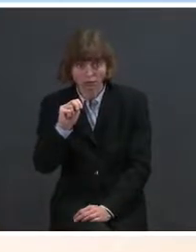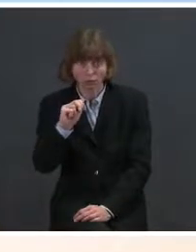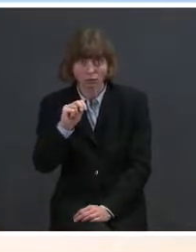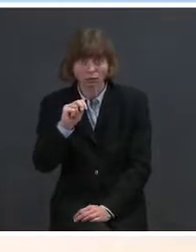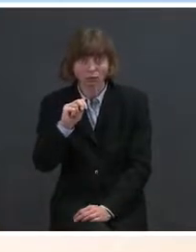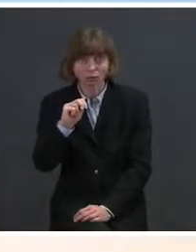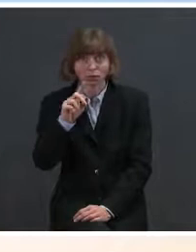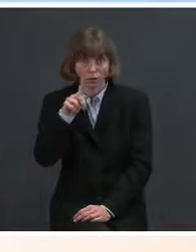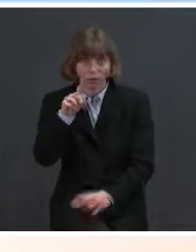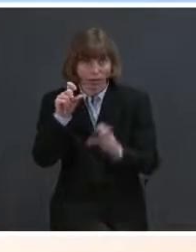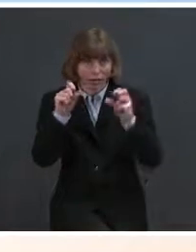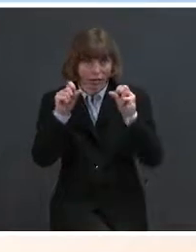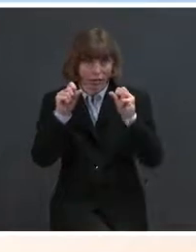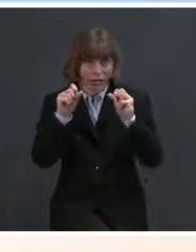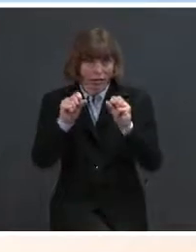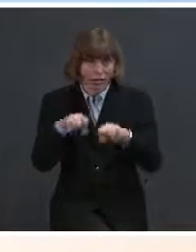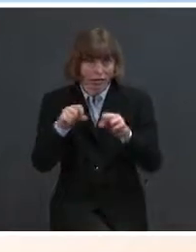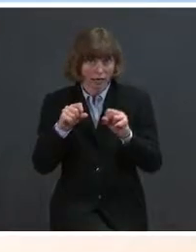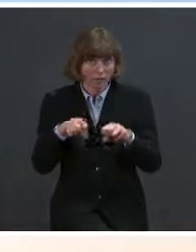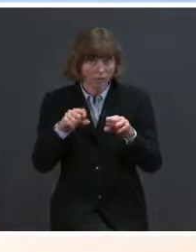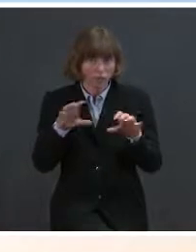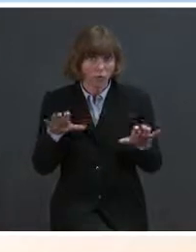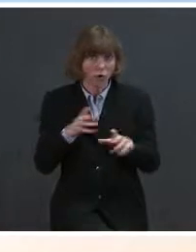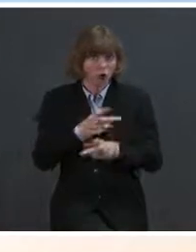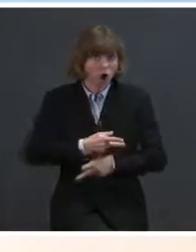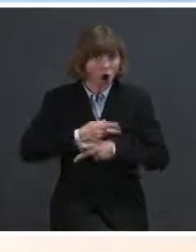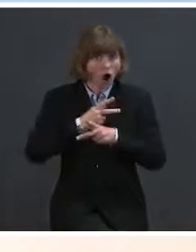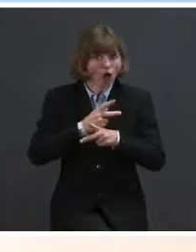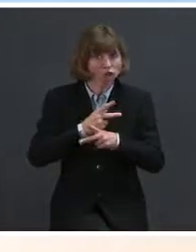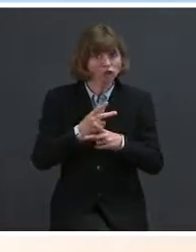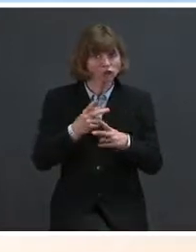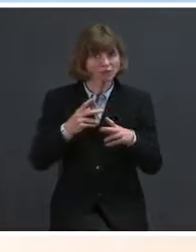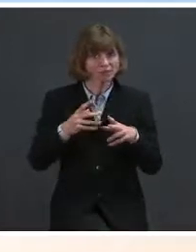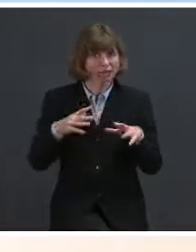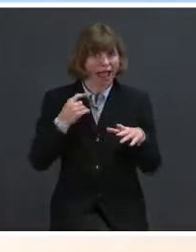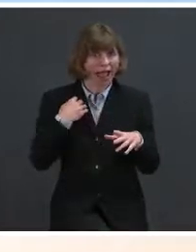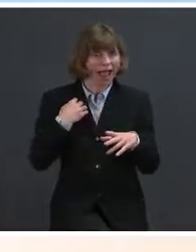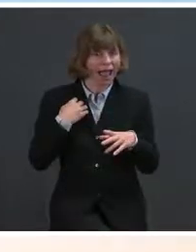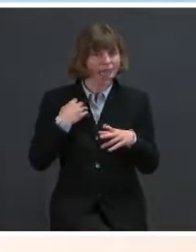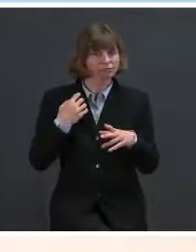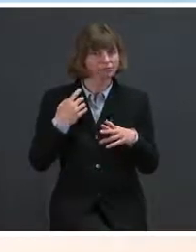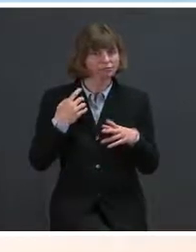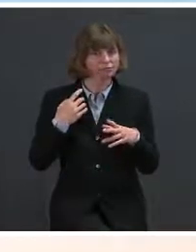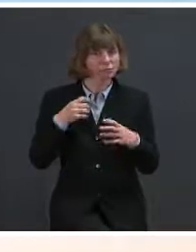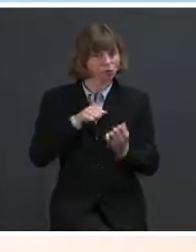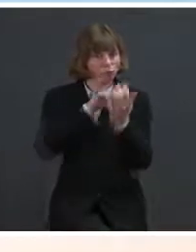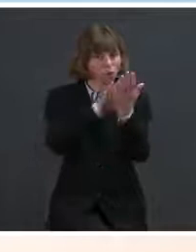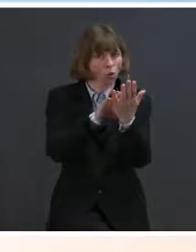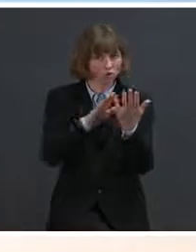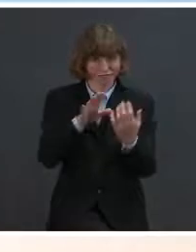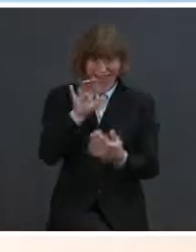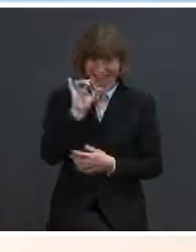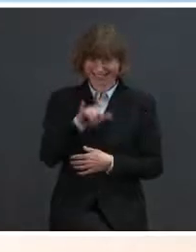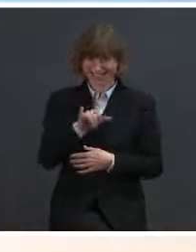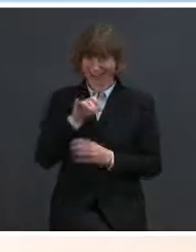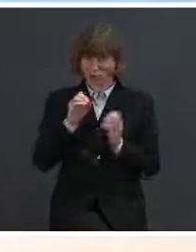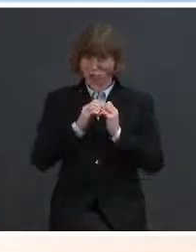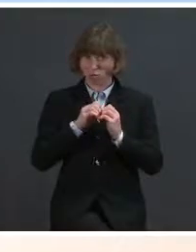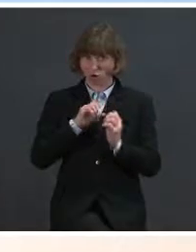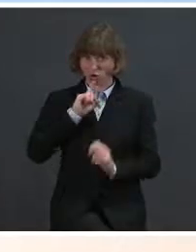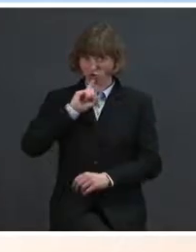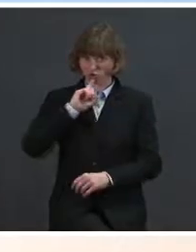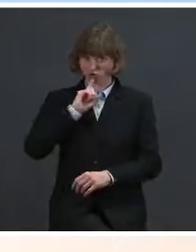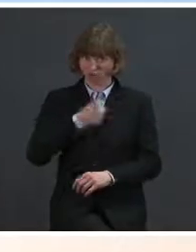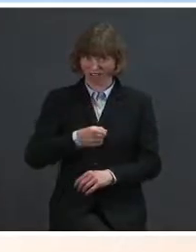he's taken a little more cautious, more conservative approach. What should we read into this? Is this him displaying a more realism approach to